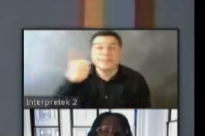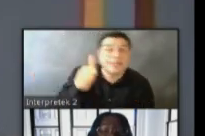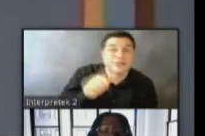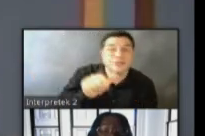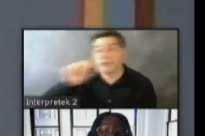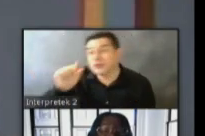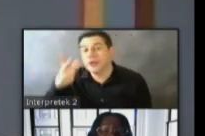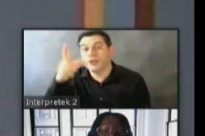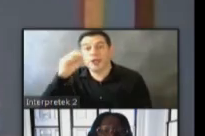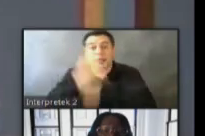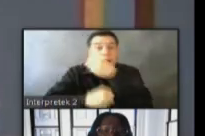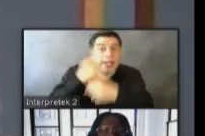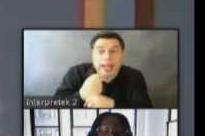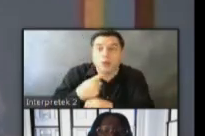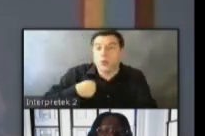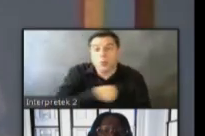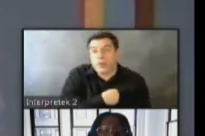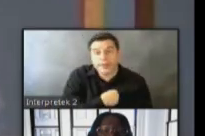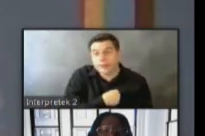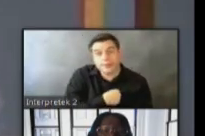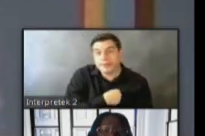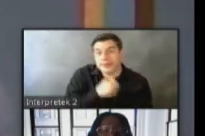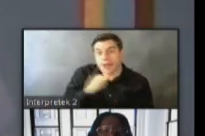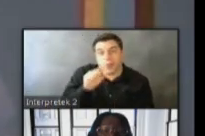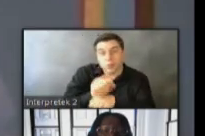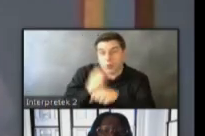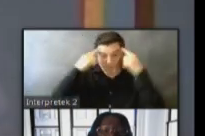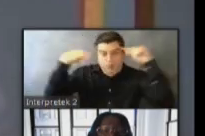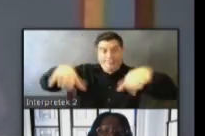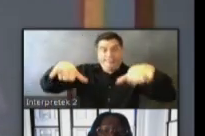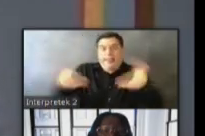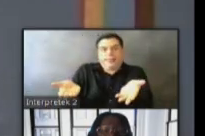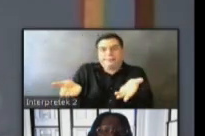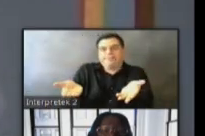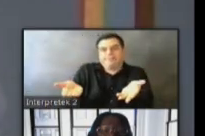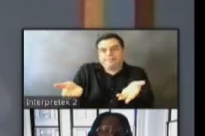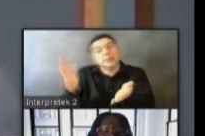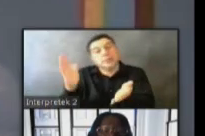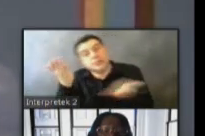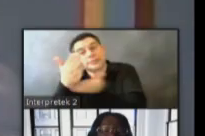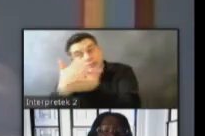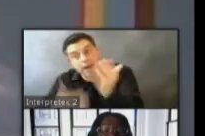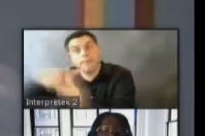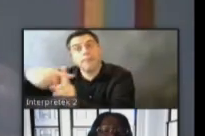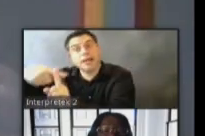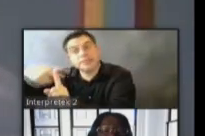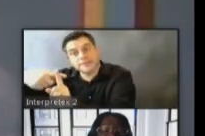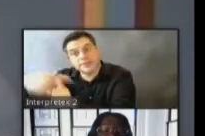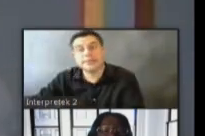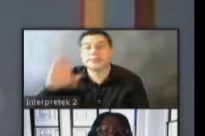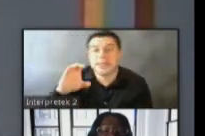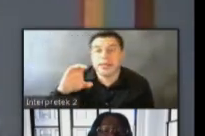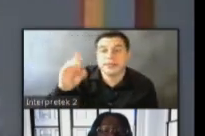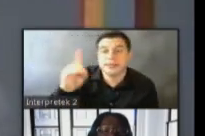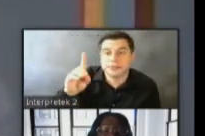have been very positive. You know, the city built Cedar Grove or was involved in building Cedar Grove, and things like that have happened in the past,